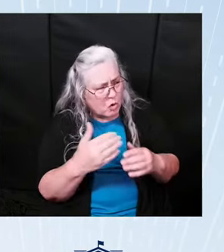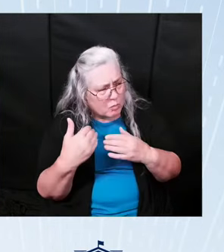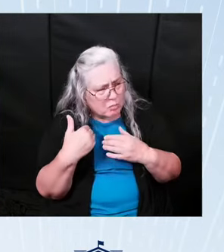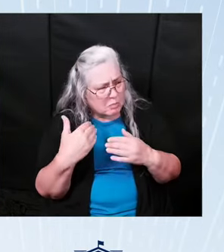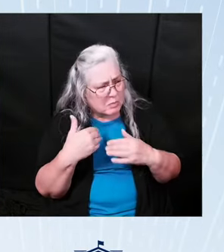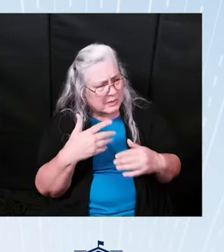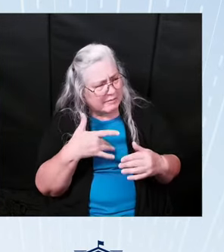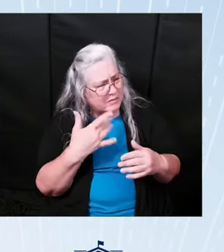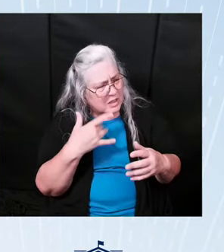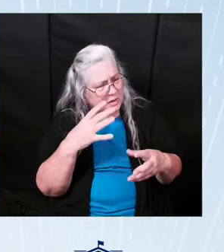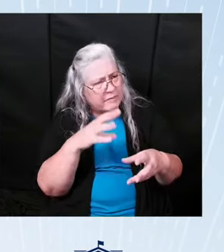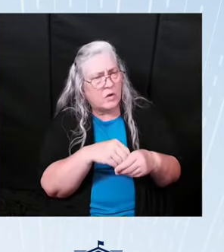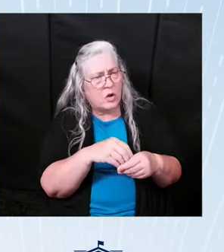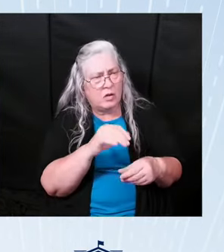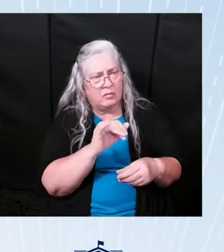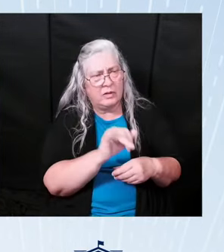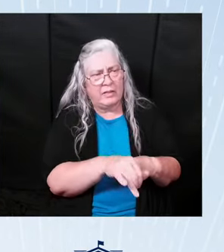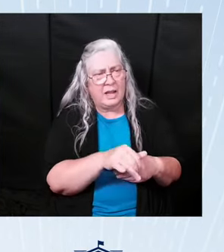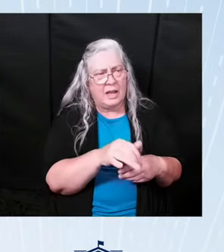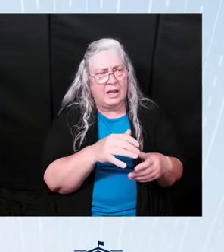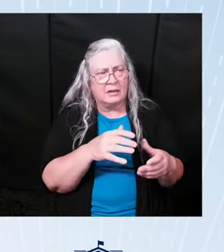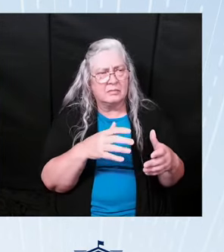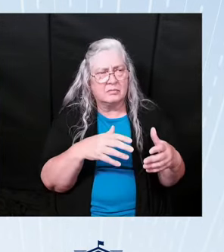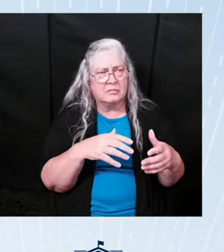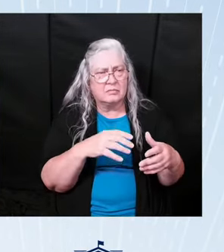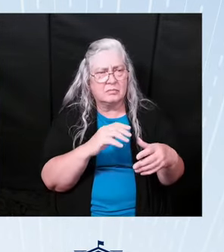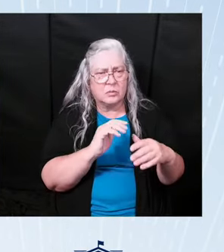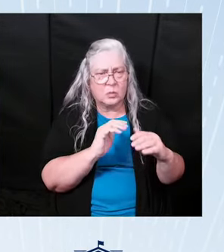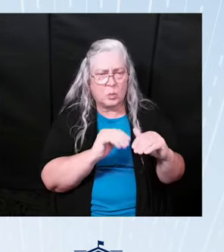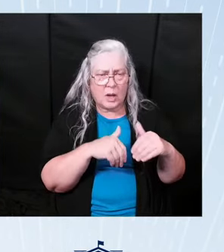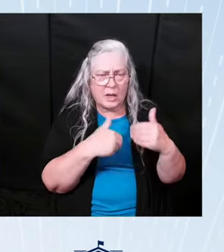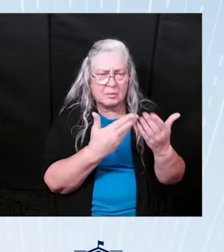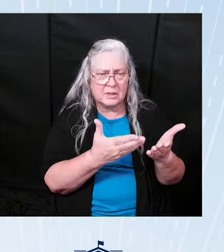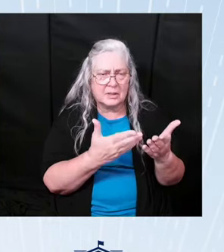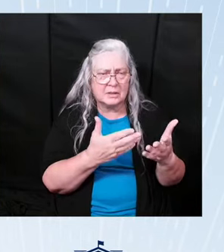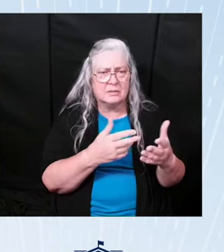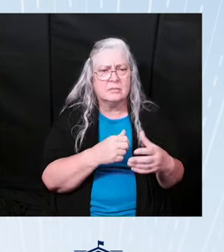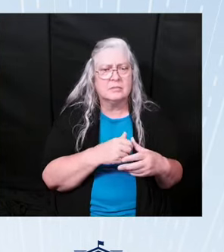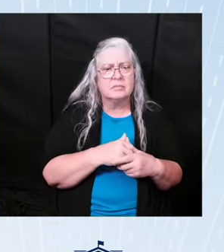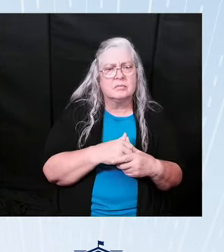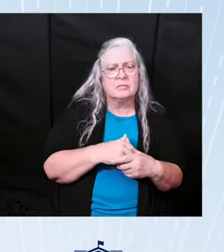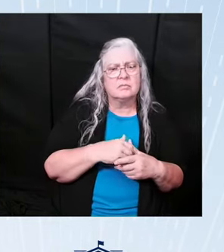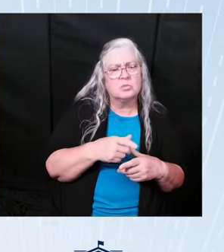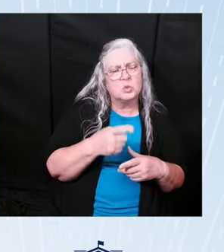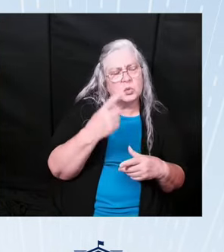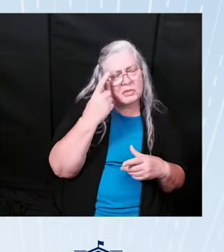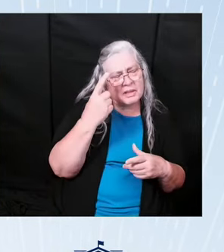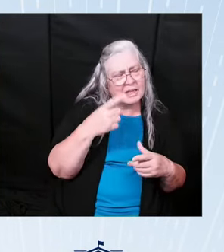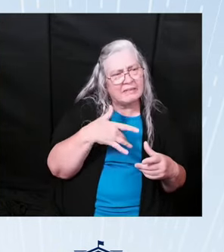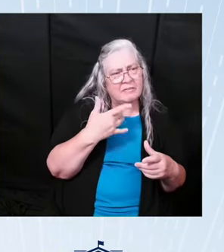what opportunities for action do you view as priorities for your members?